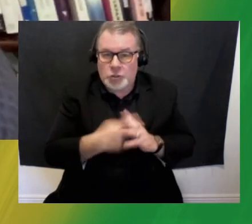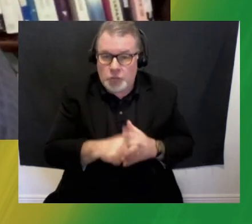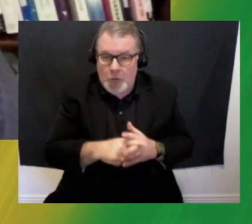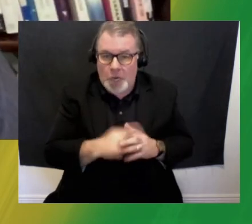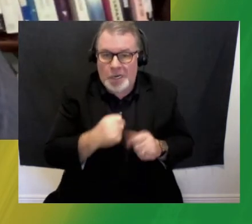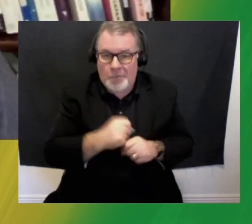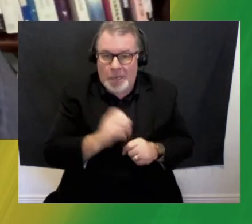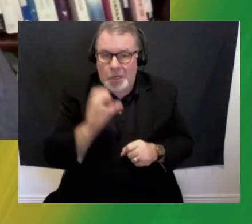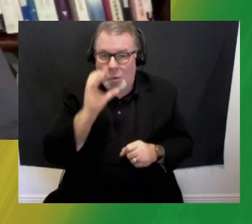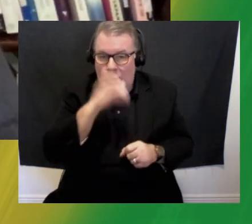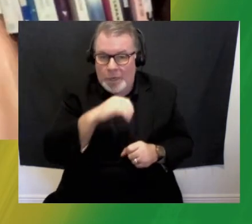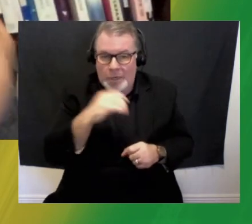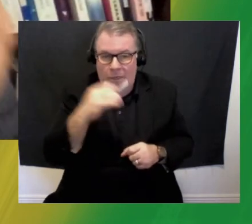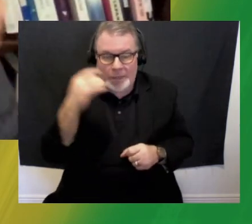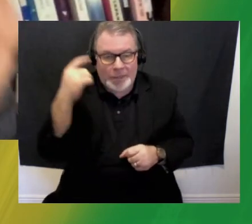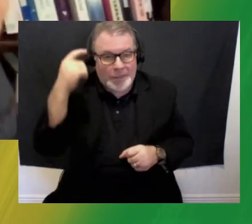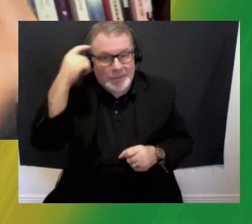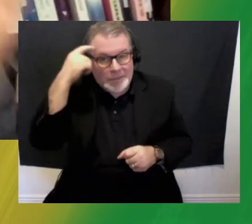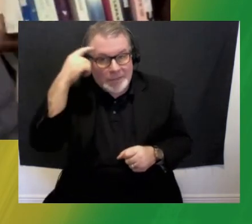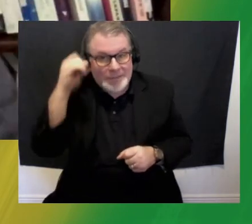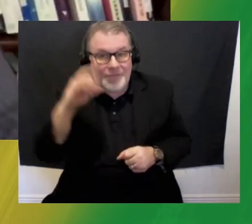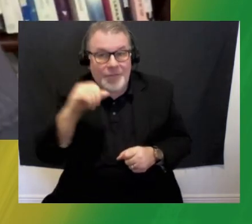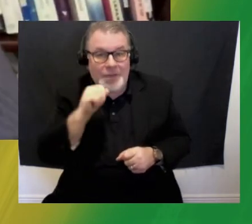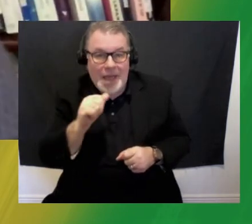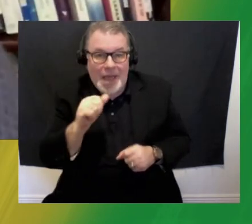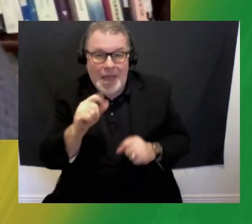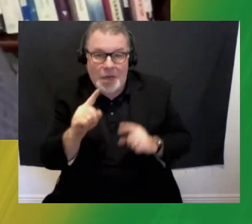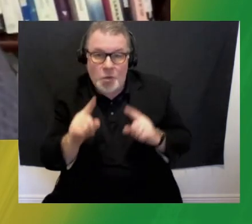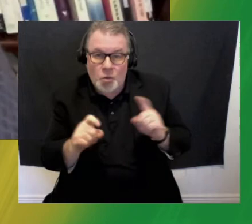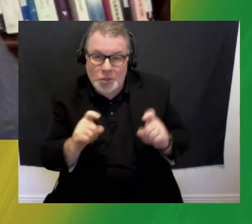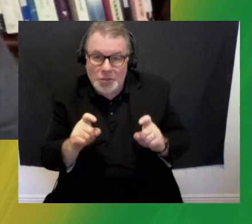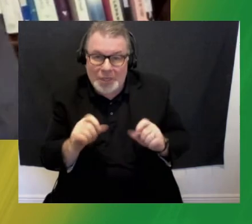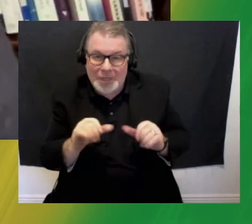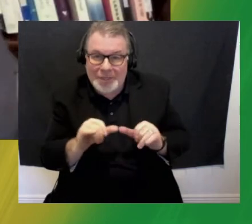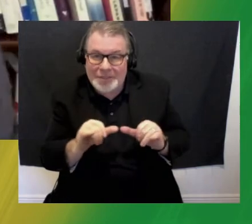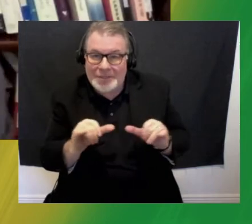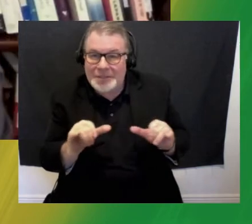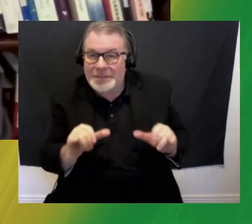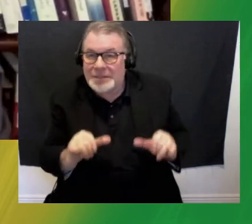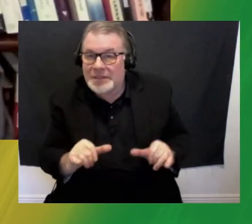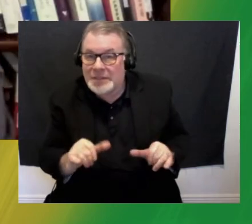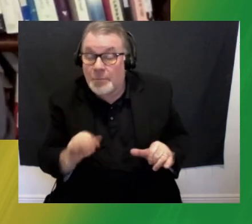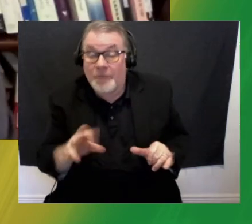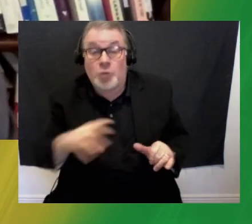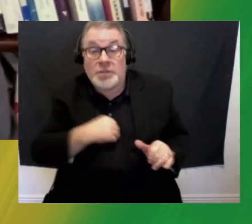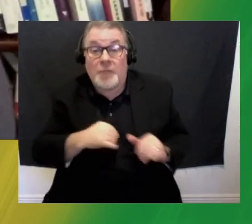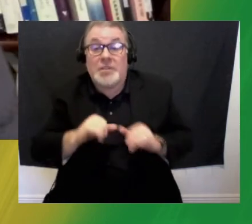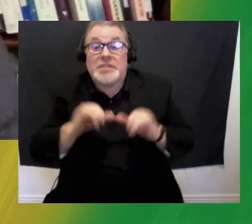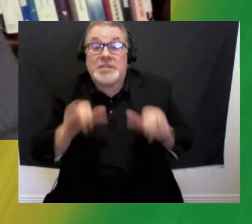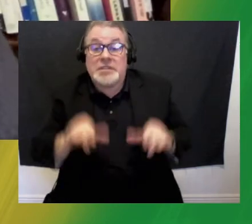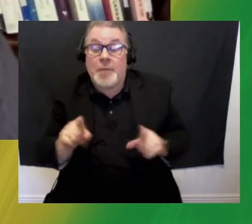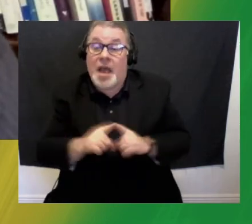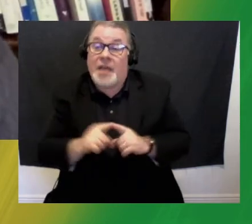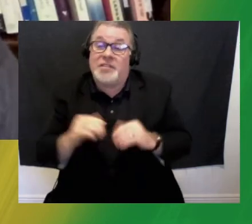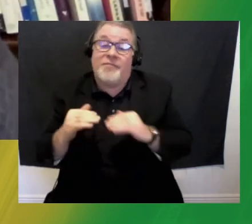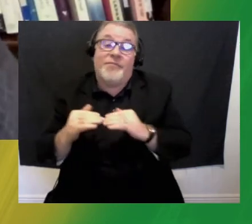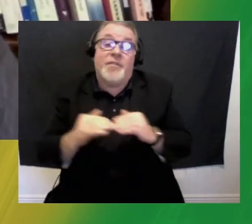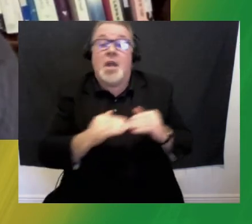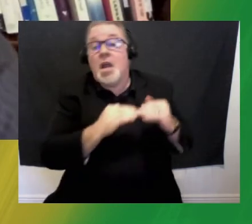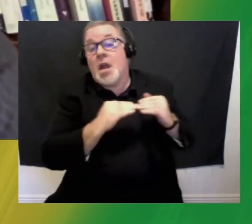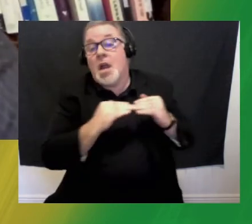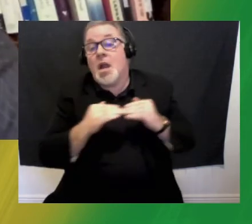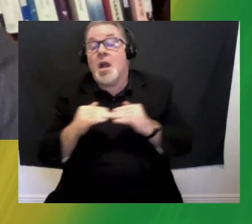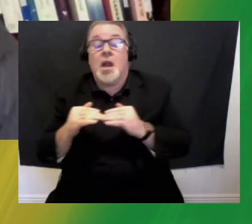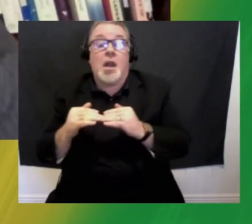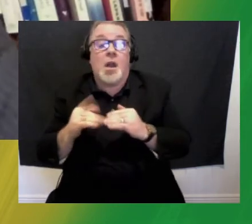kind of sense if you're not questioning the system, right? If you accept the system as fair and just, then you will blame